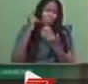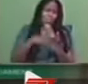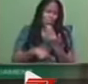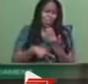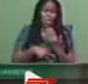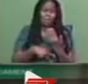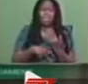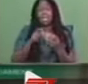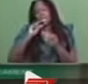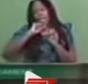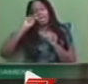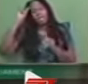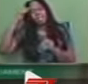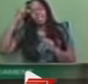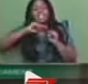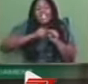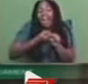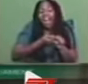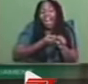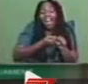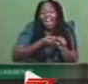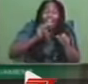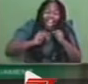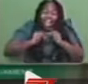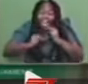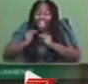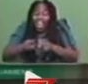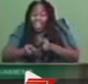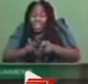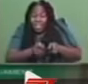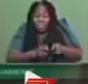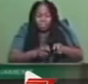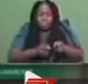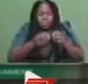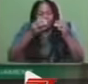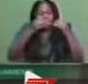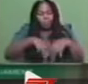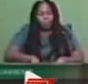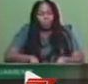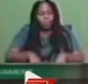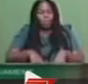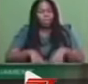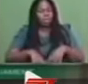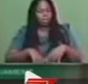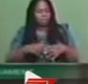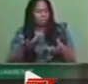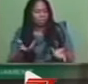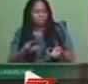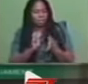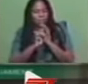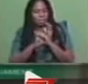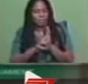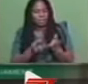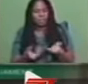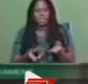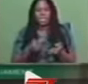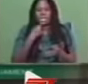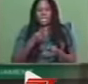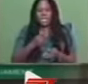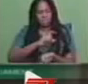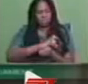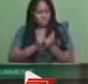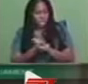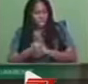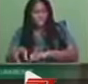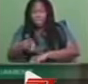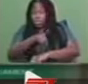the Development Center for Persons with Challenges. They've abandoned the plan to refurbish and reconfigure Dretchi and other